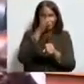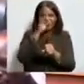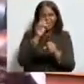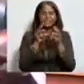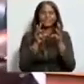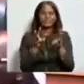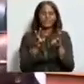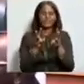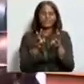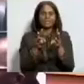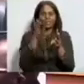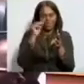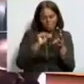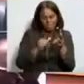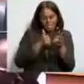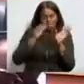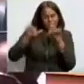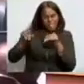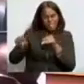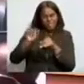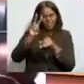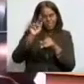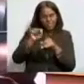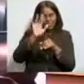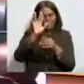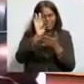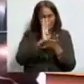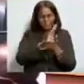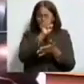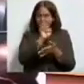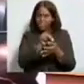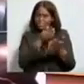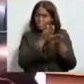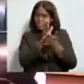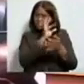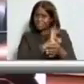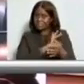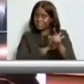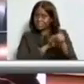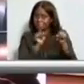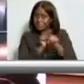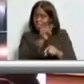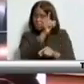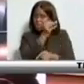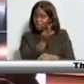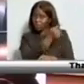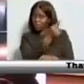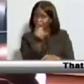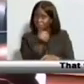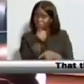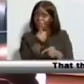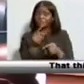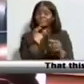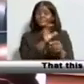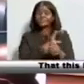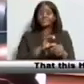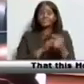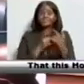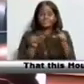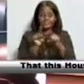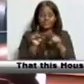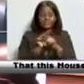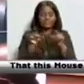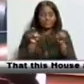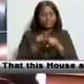corruptly. Why should we abandon $2.5 billion properly earned by one of our corporate bodies